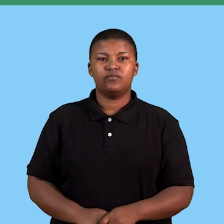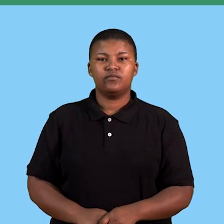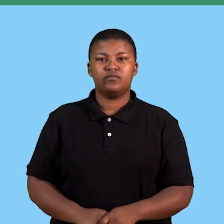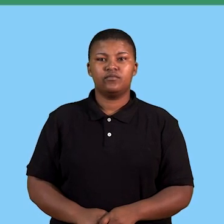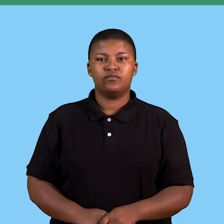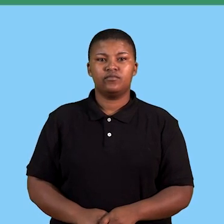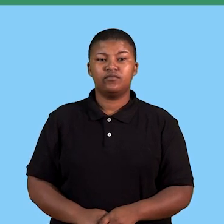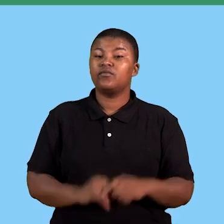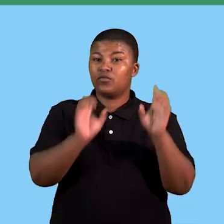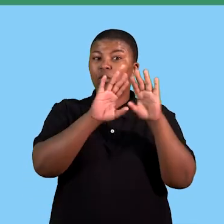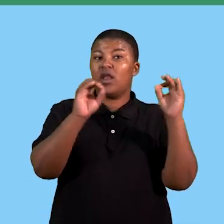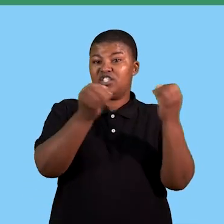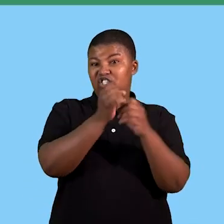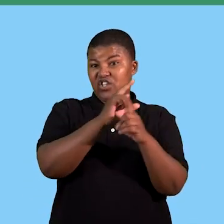the